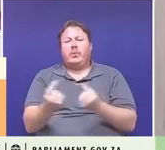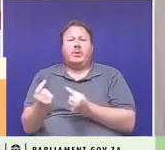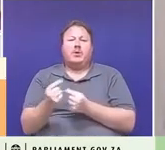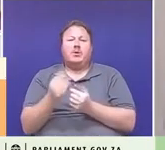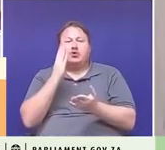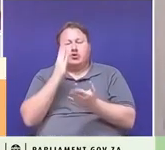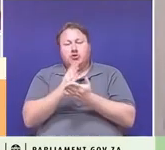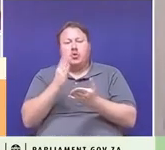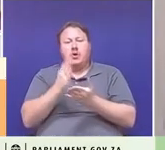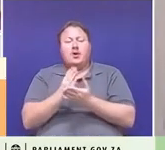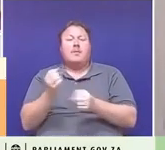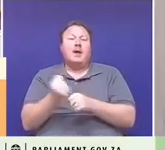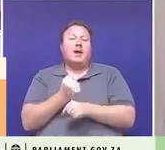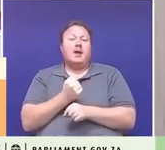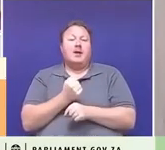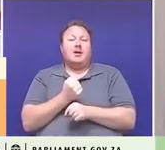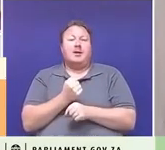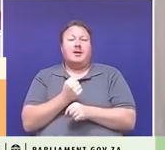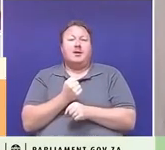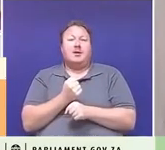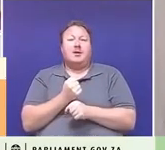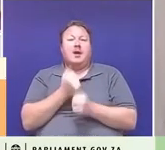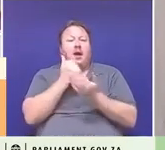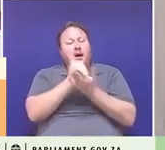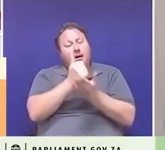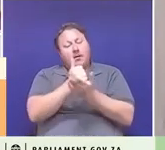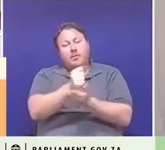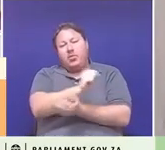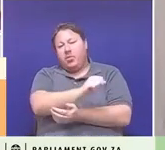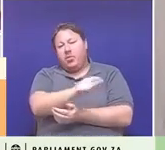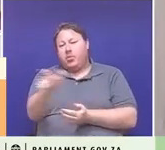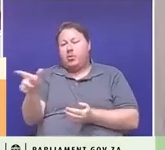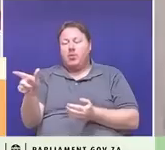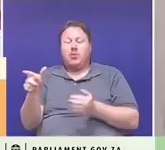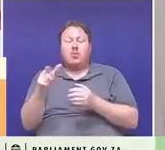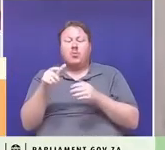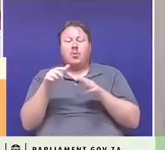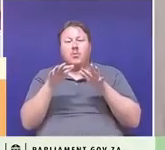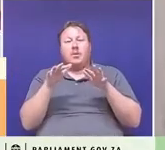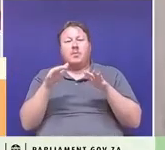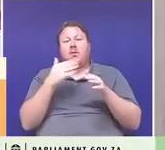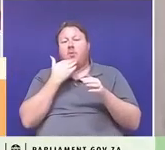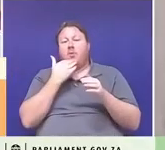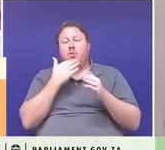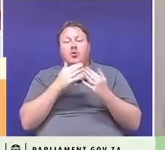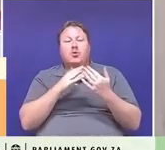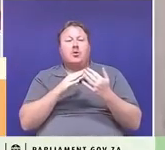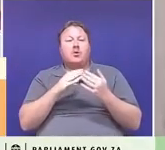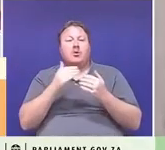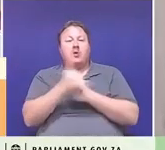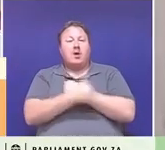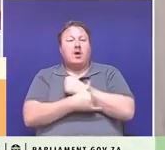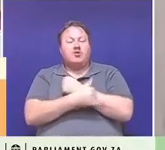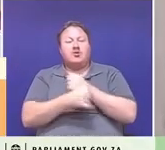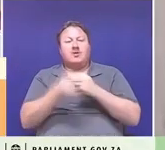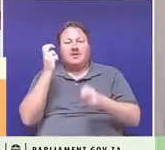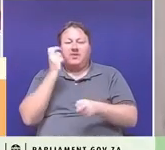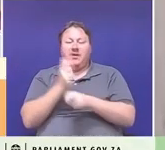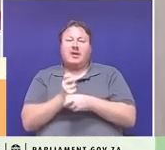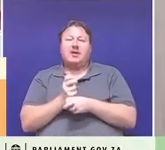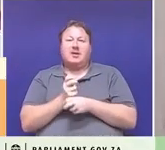ensure that we bring relief to those citizens in our country that are finding it very difficult to